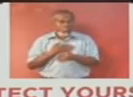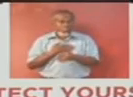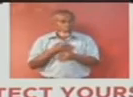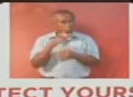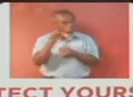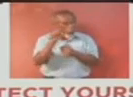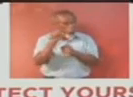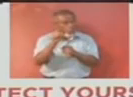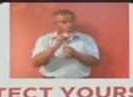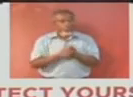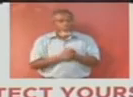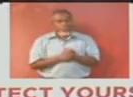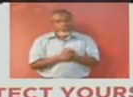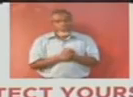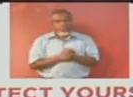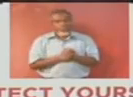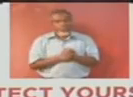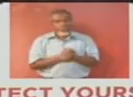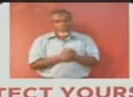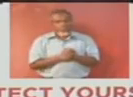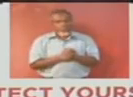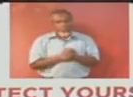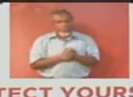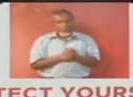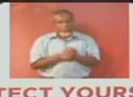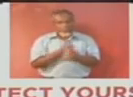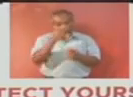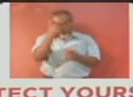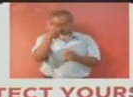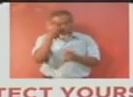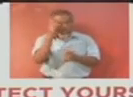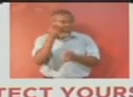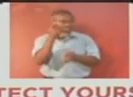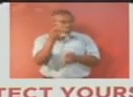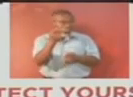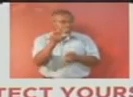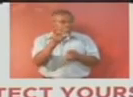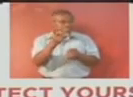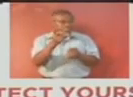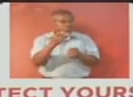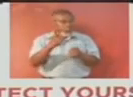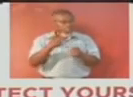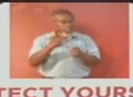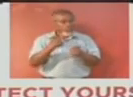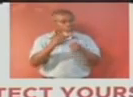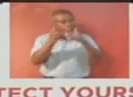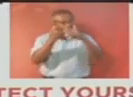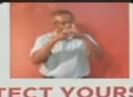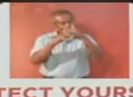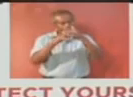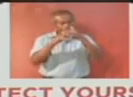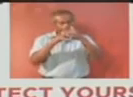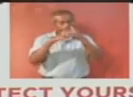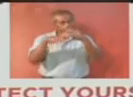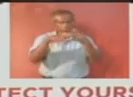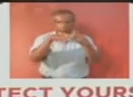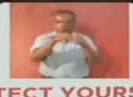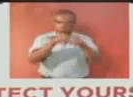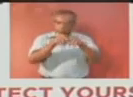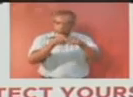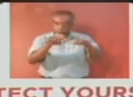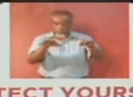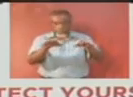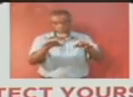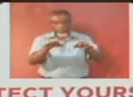been implemented have the braking effect that is desired. But just to note that at this point, we still do expect that the numbers